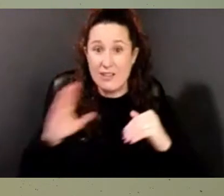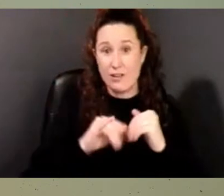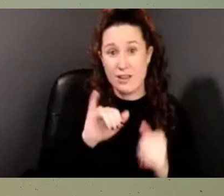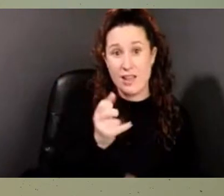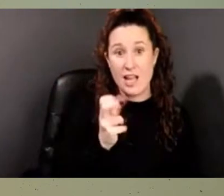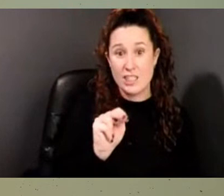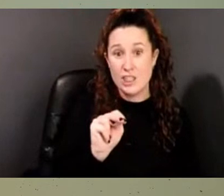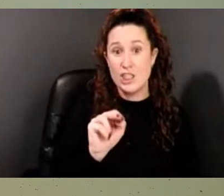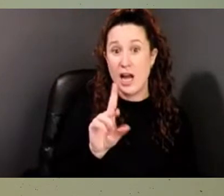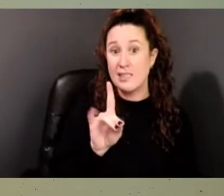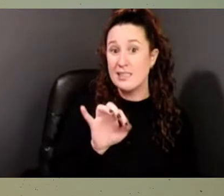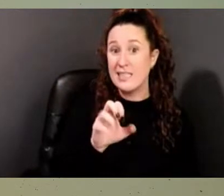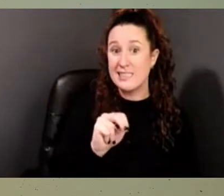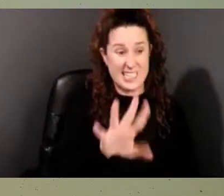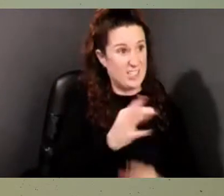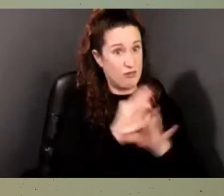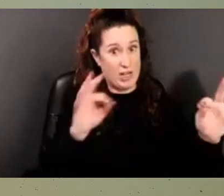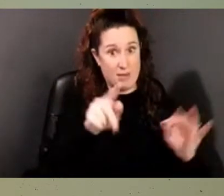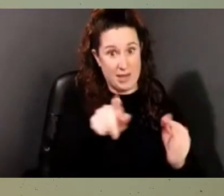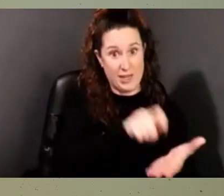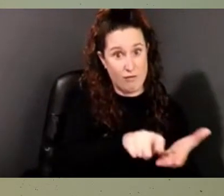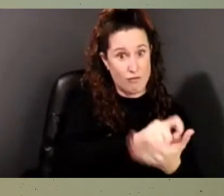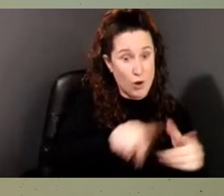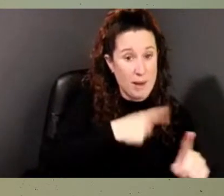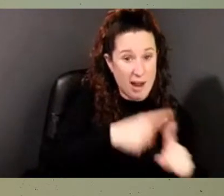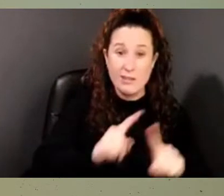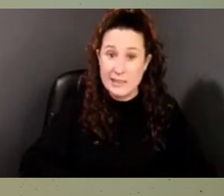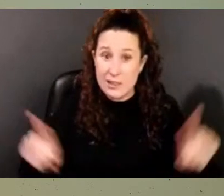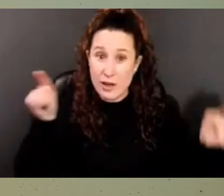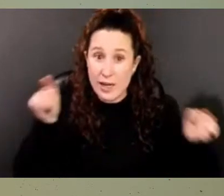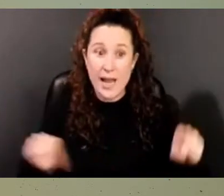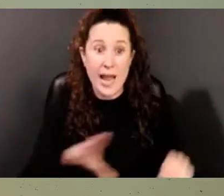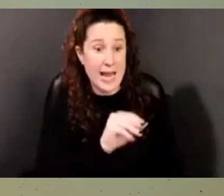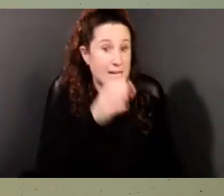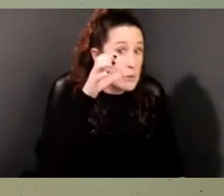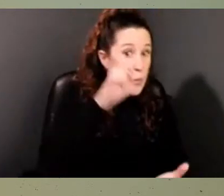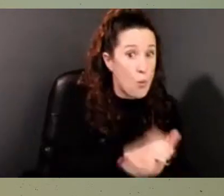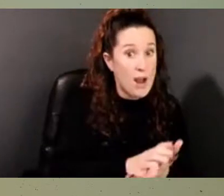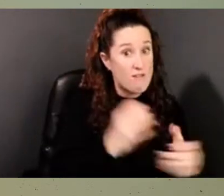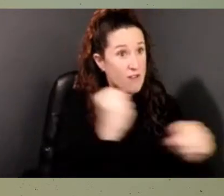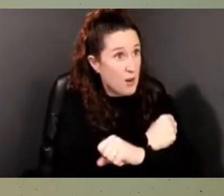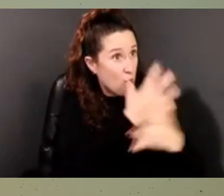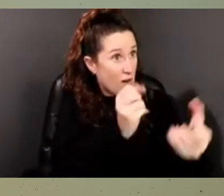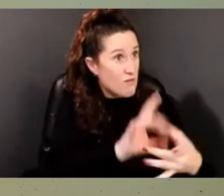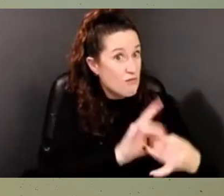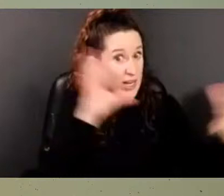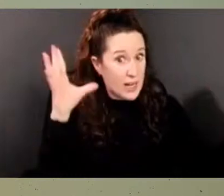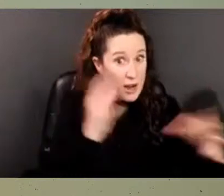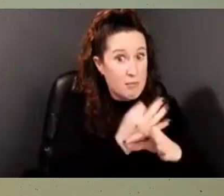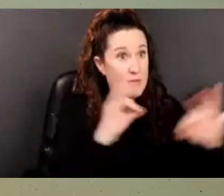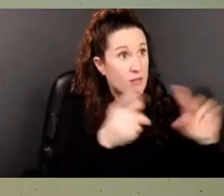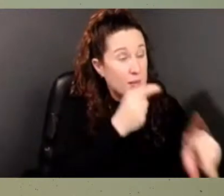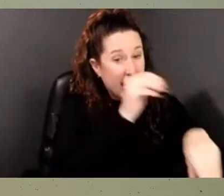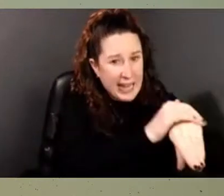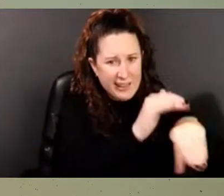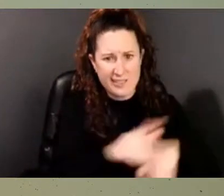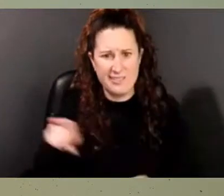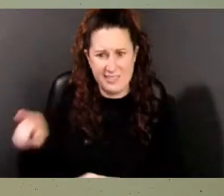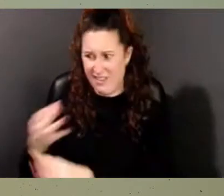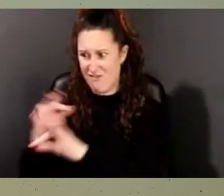I can tell you that right now. And maybe even the freedom that his wife was fighting for, right? So we have to look at the intersections